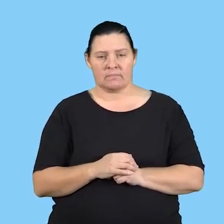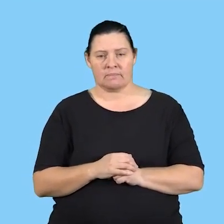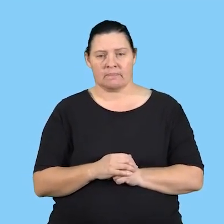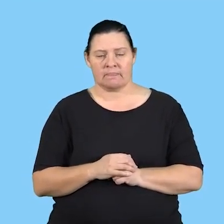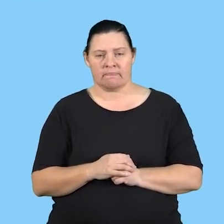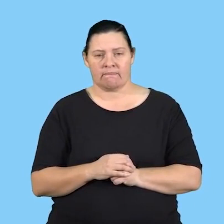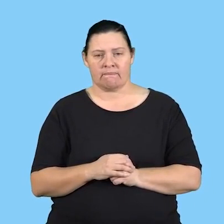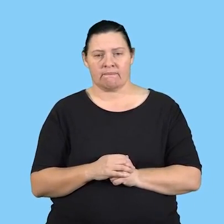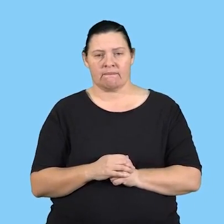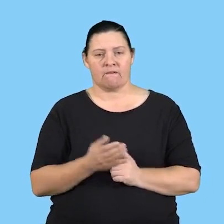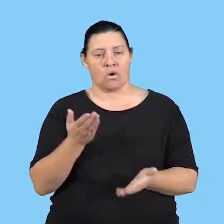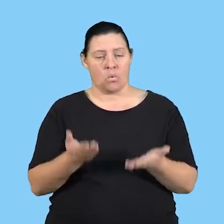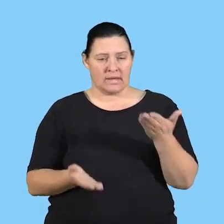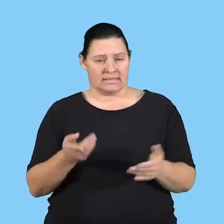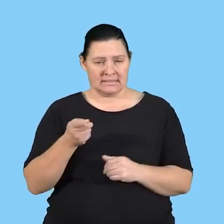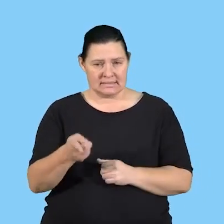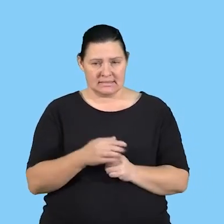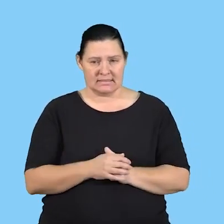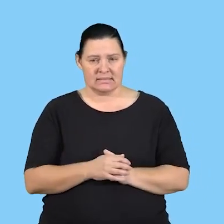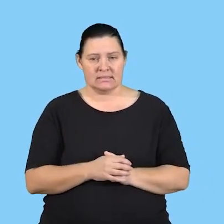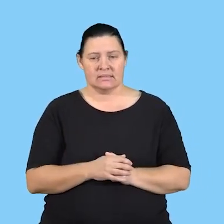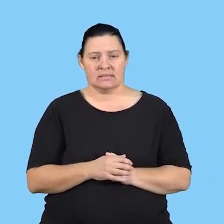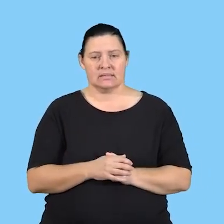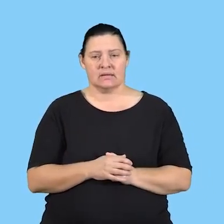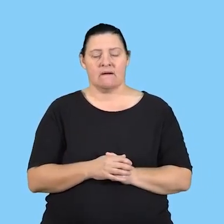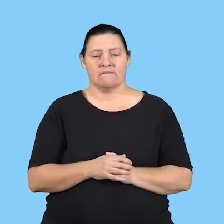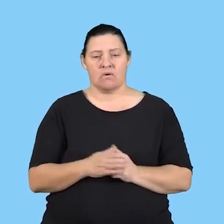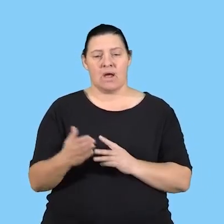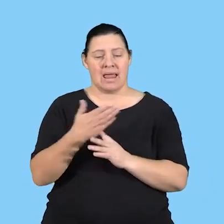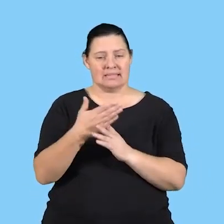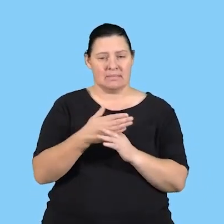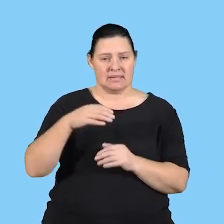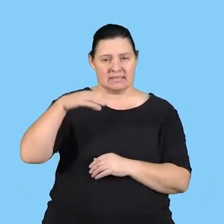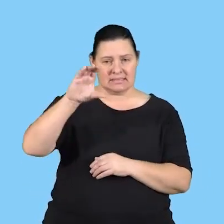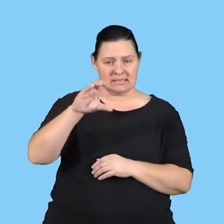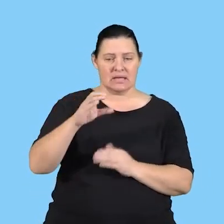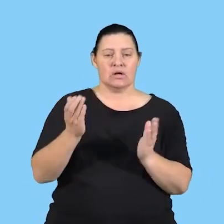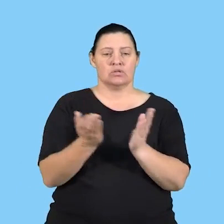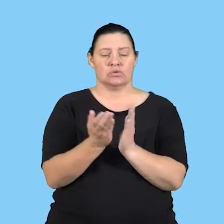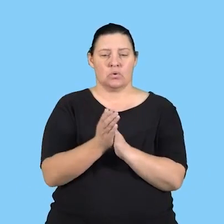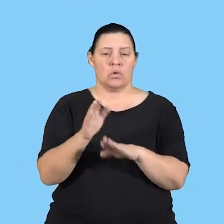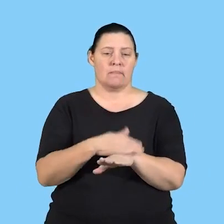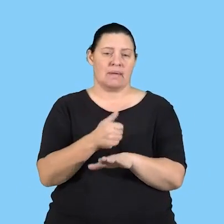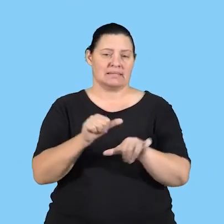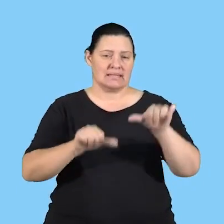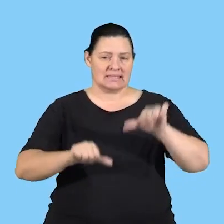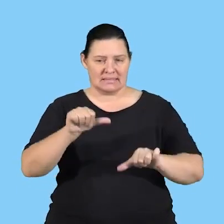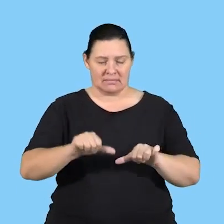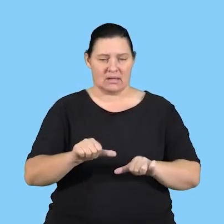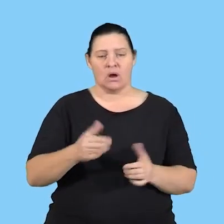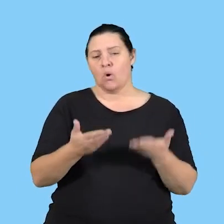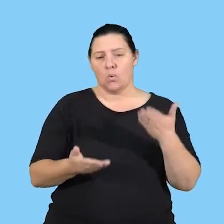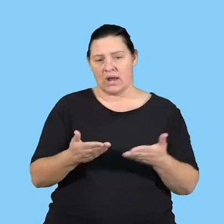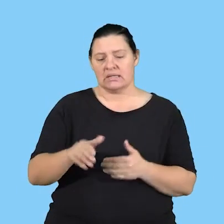Then just in terms of the weightings for intermediate phase, school-based assessment carries